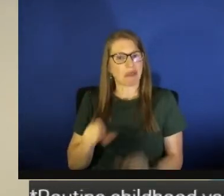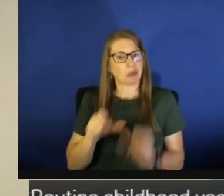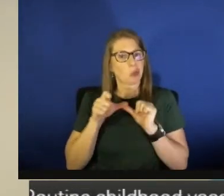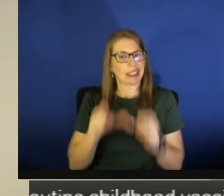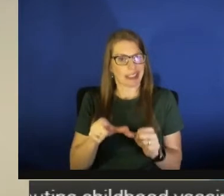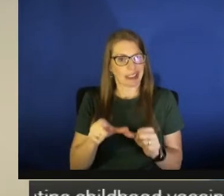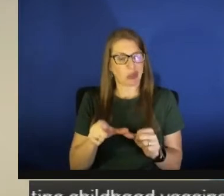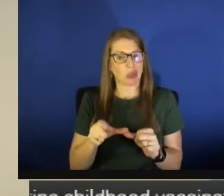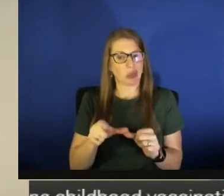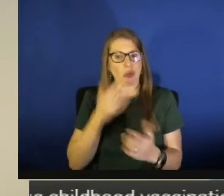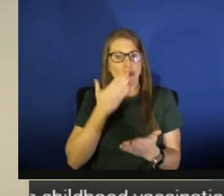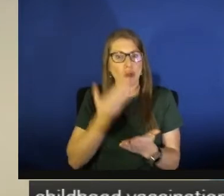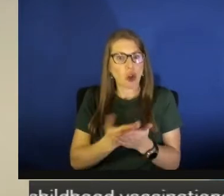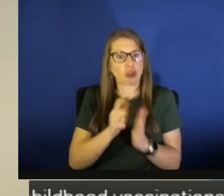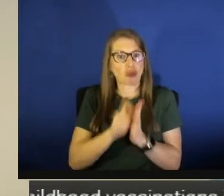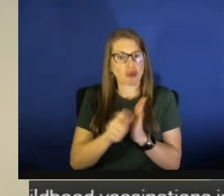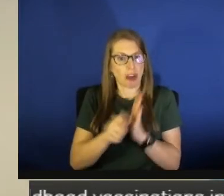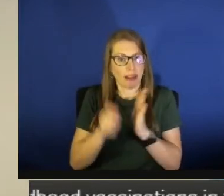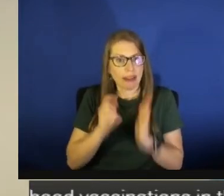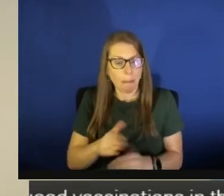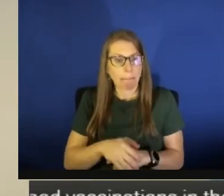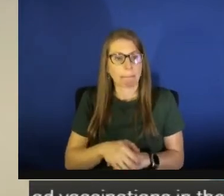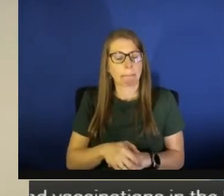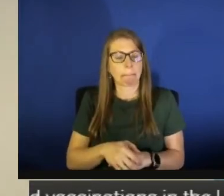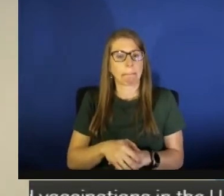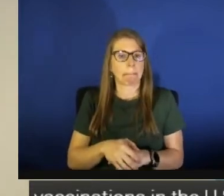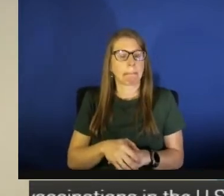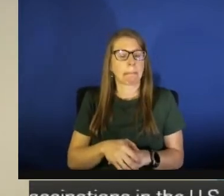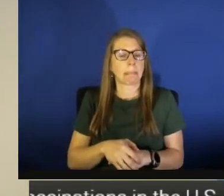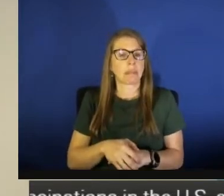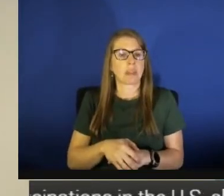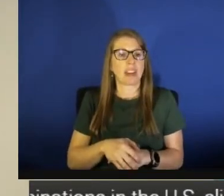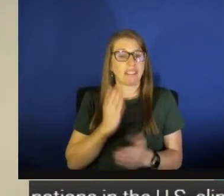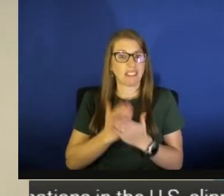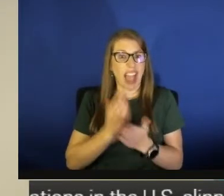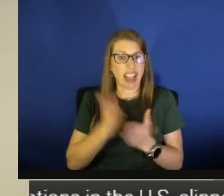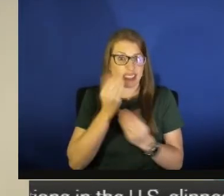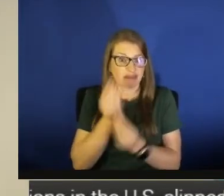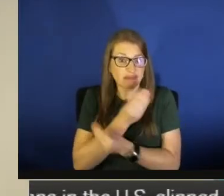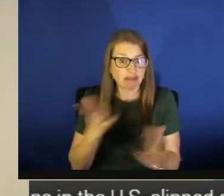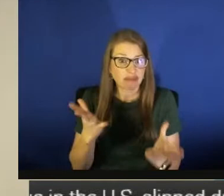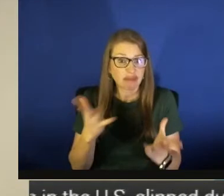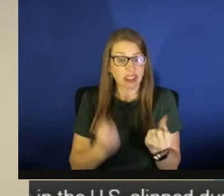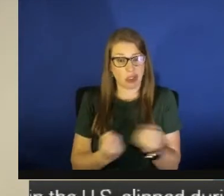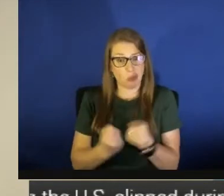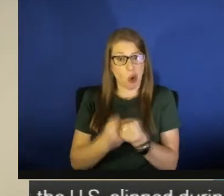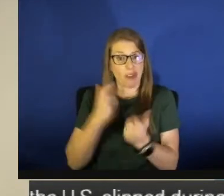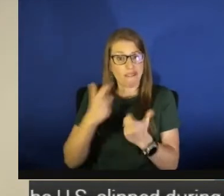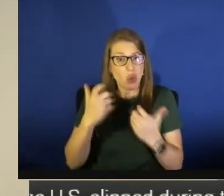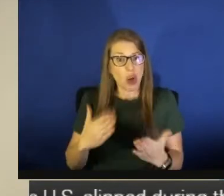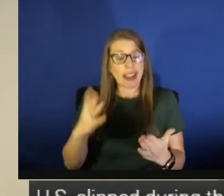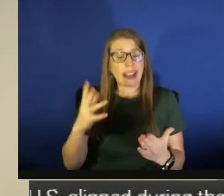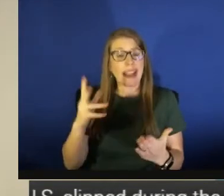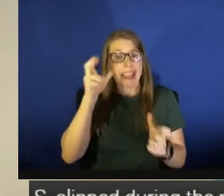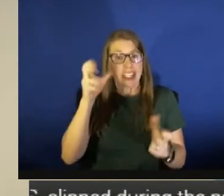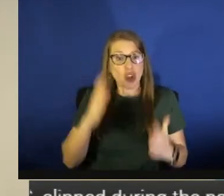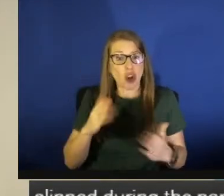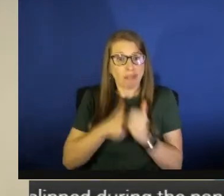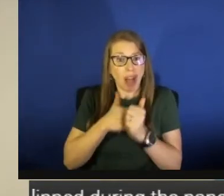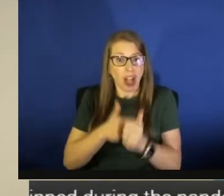continue good journalism and getting the facts out there and supporting our viewers, our listeners, our